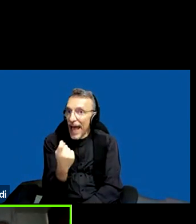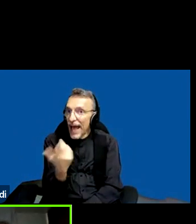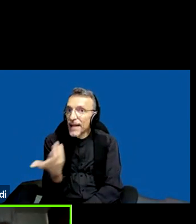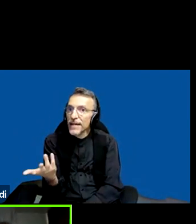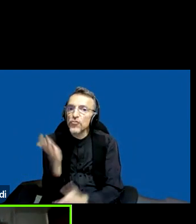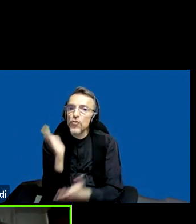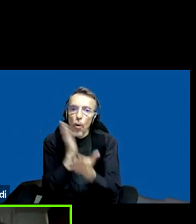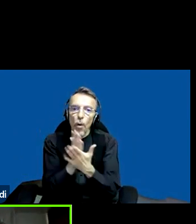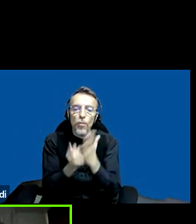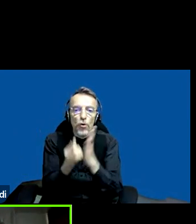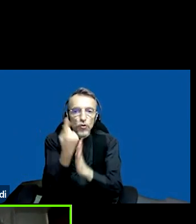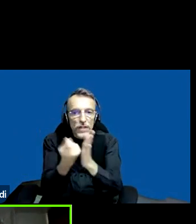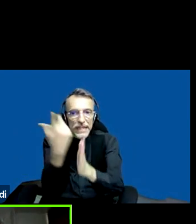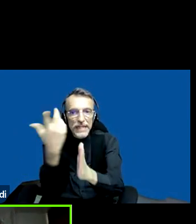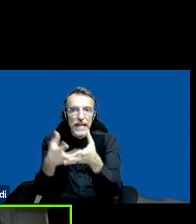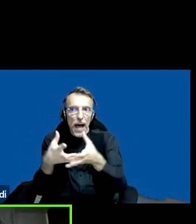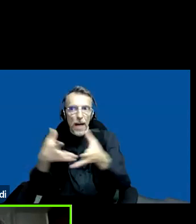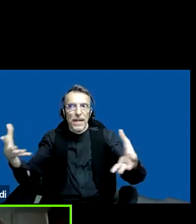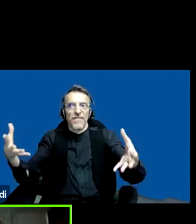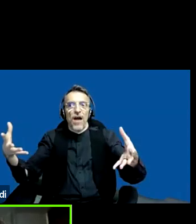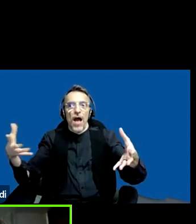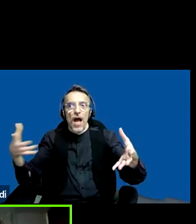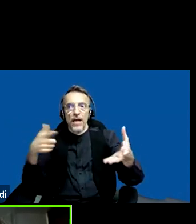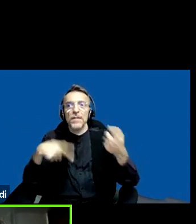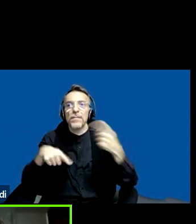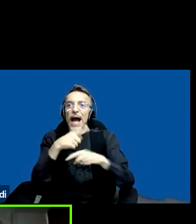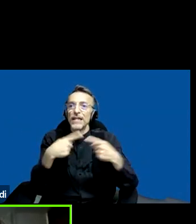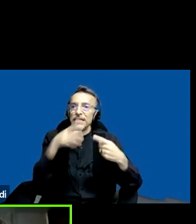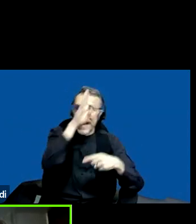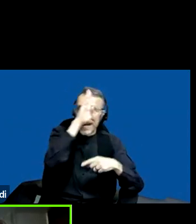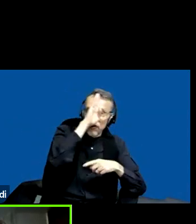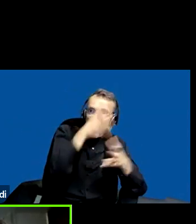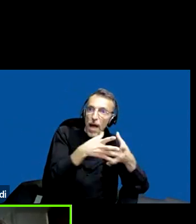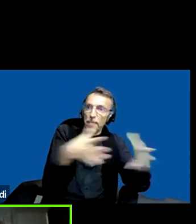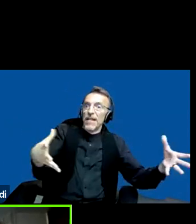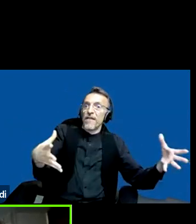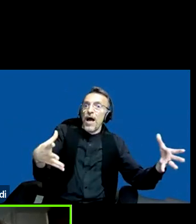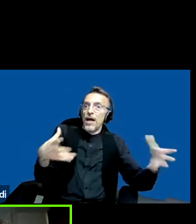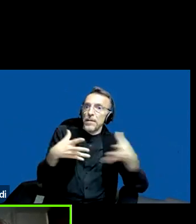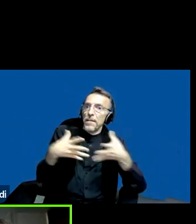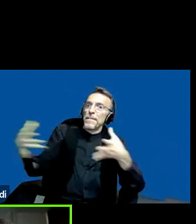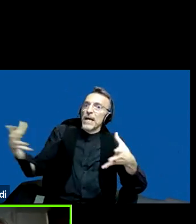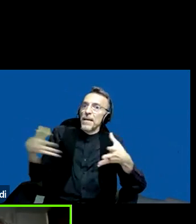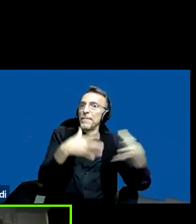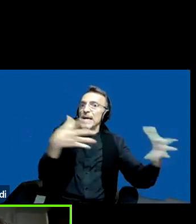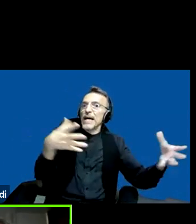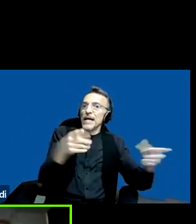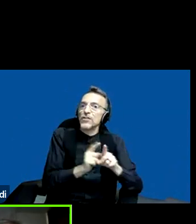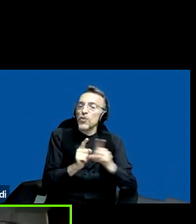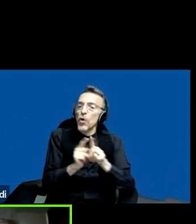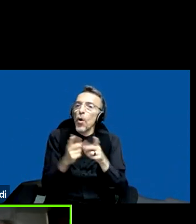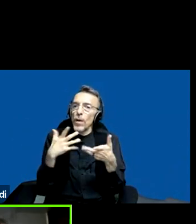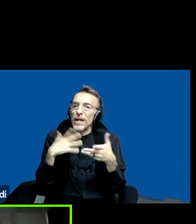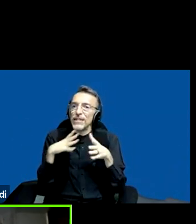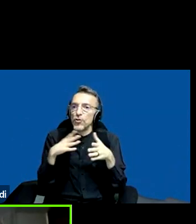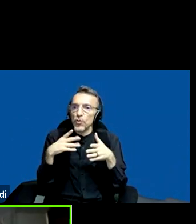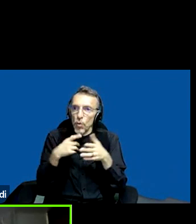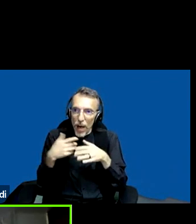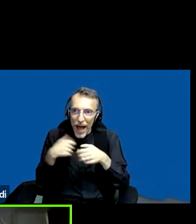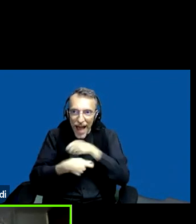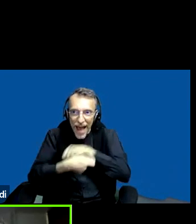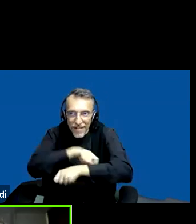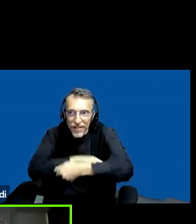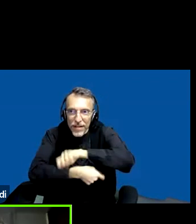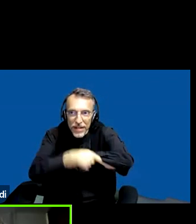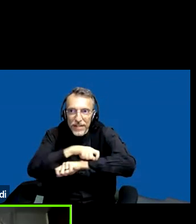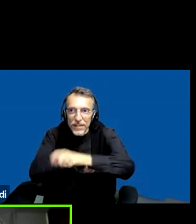real opportunities being amplified, but the dangers have also been amplified, and we just need to retrench our efforts, which SPRU is trying